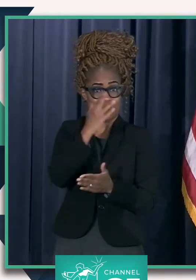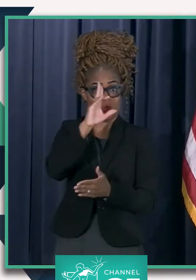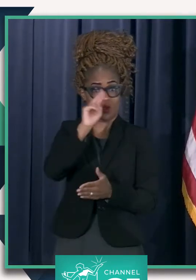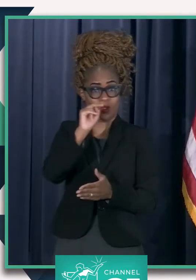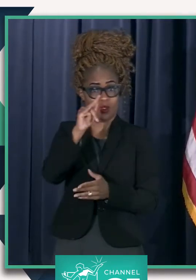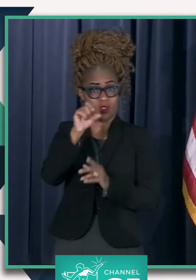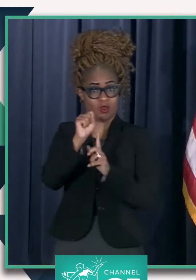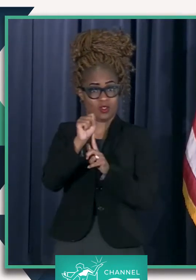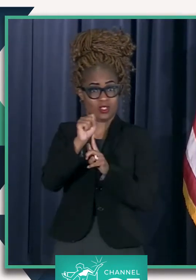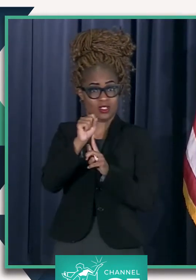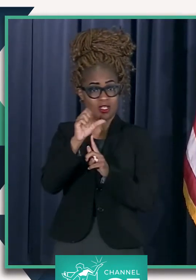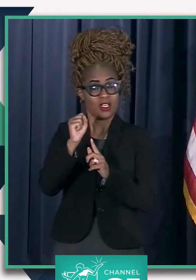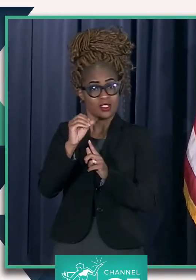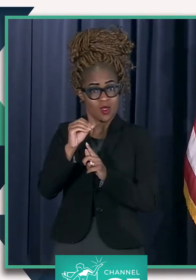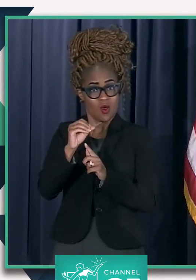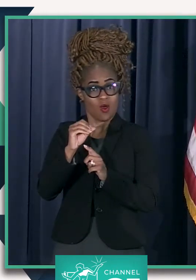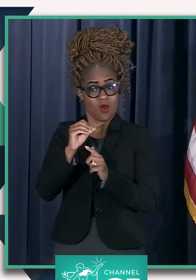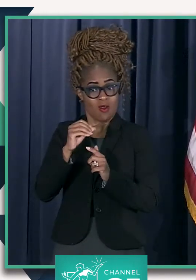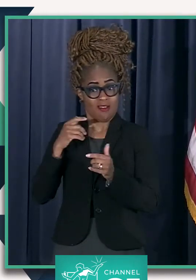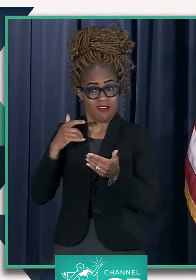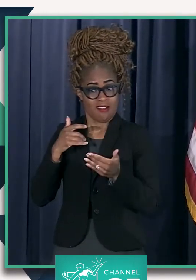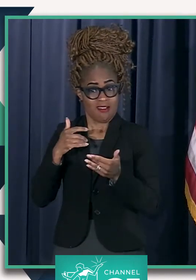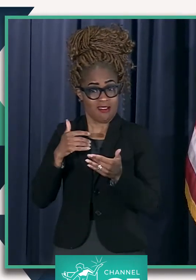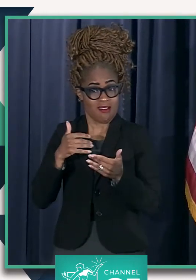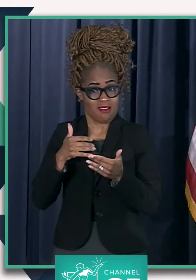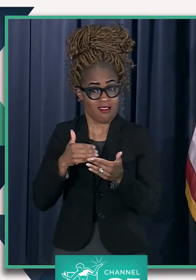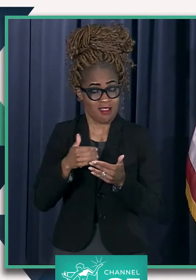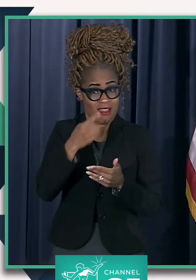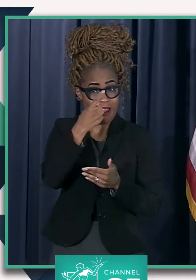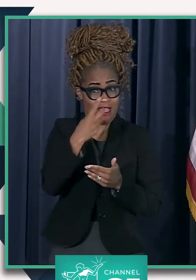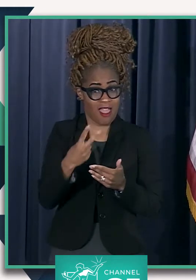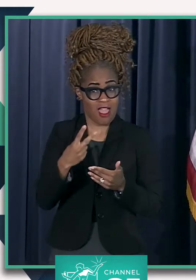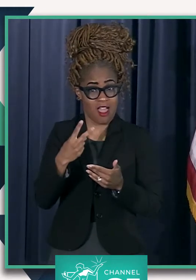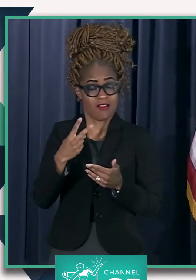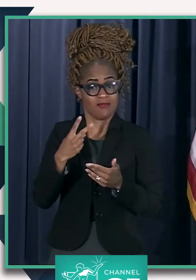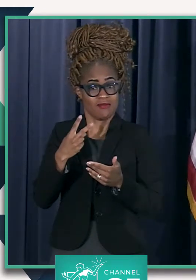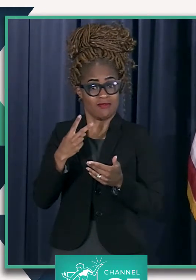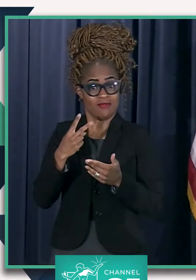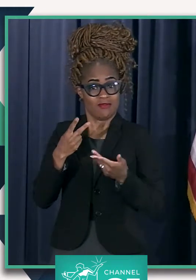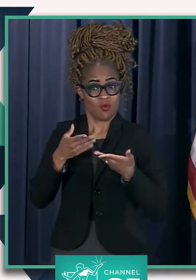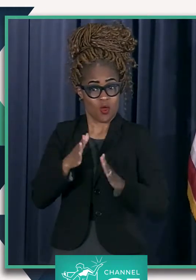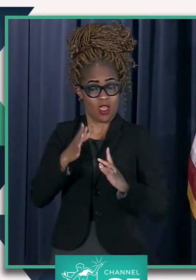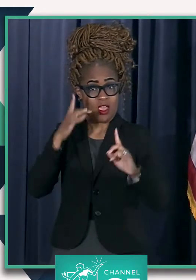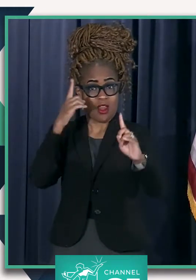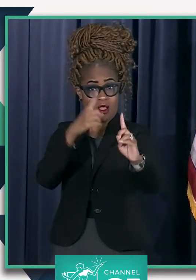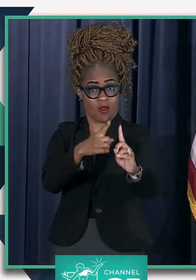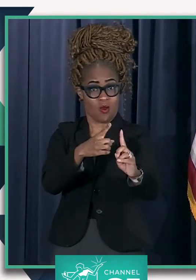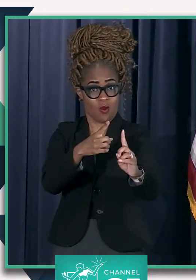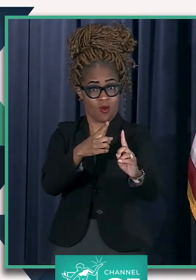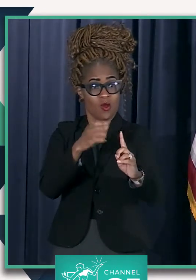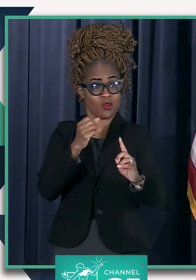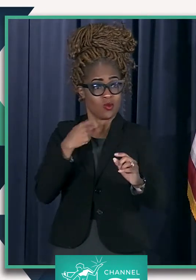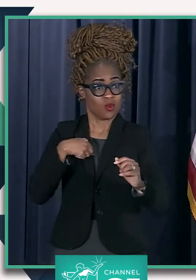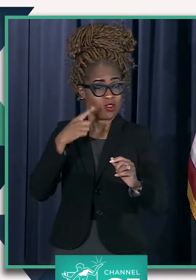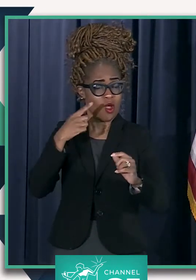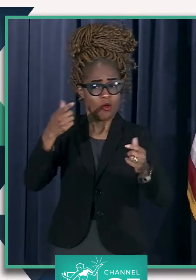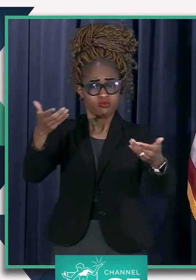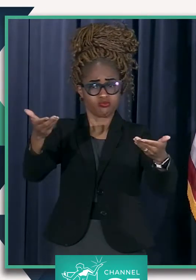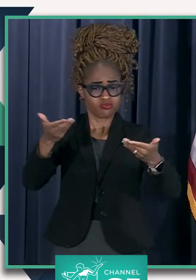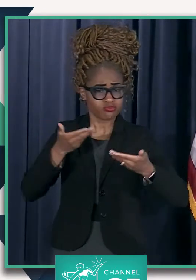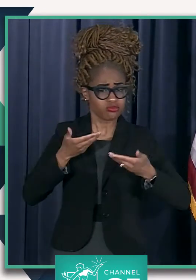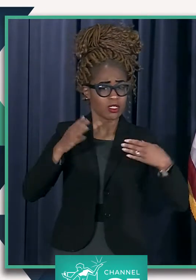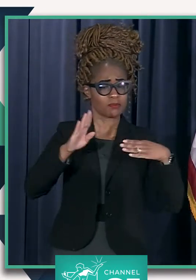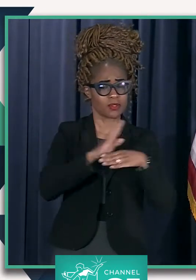So we're nearly halfway to our goal, which we set out, that we believe we can bring a huge amount of business back to the